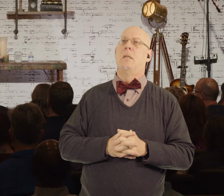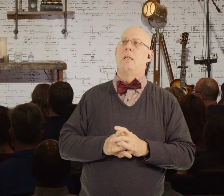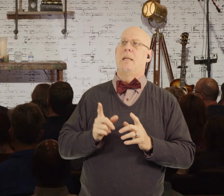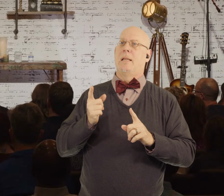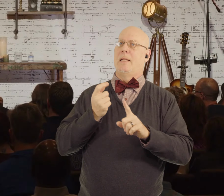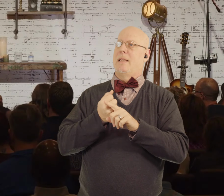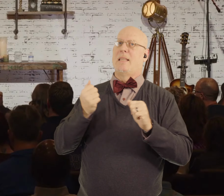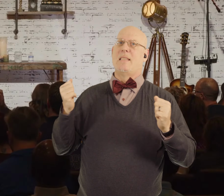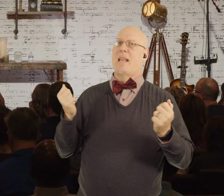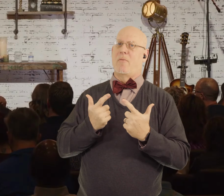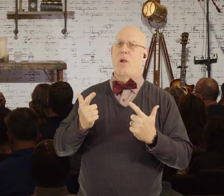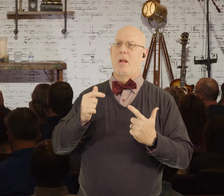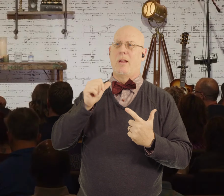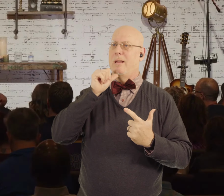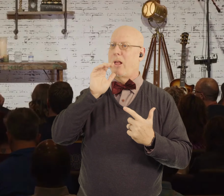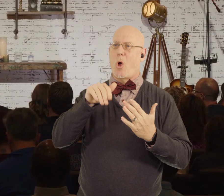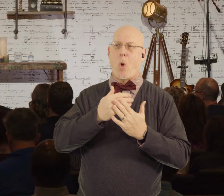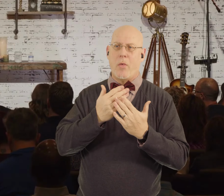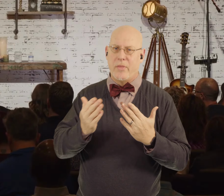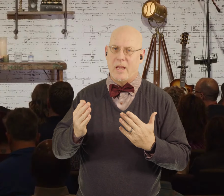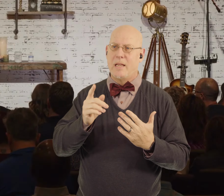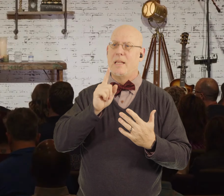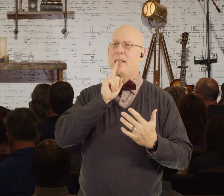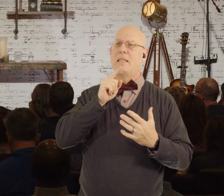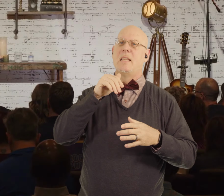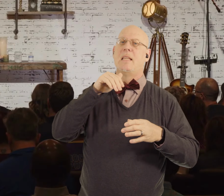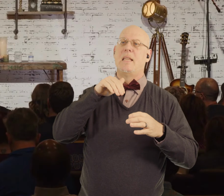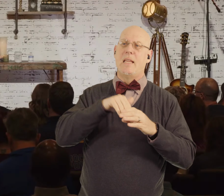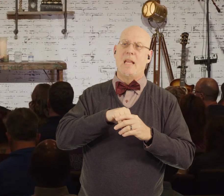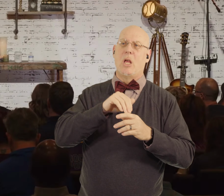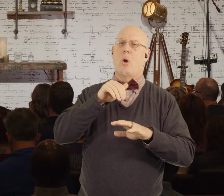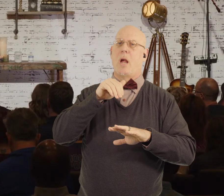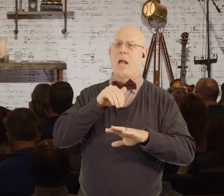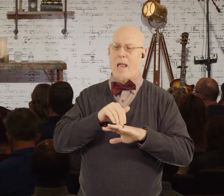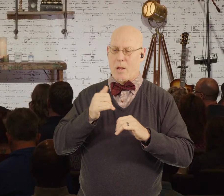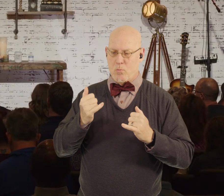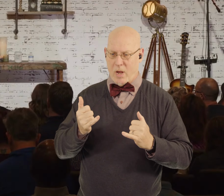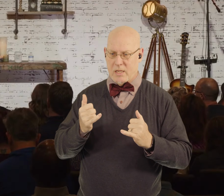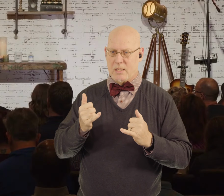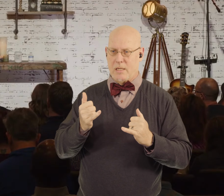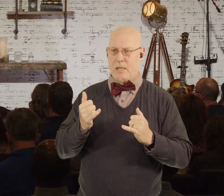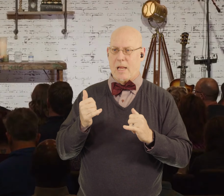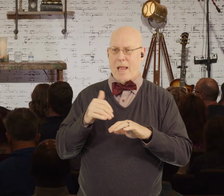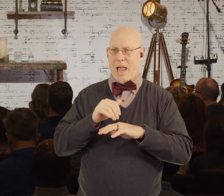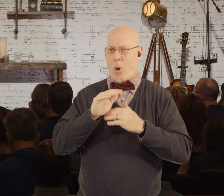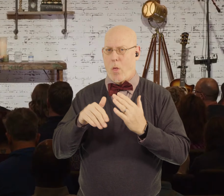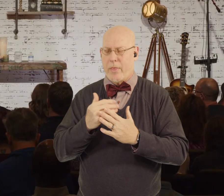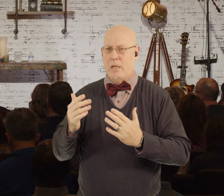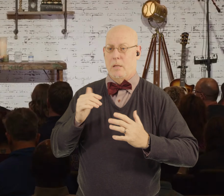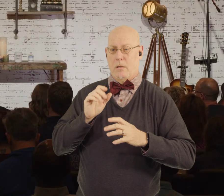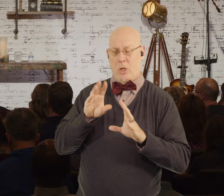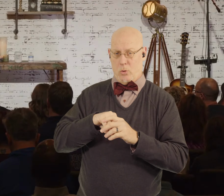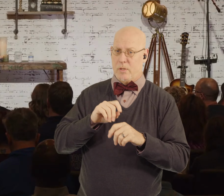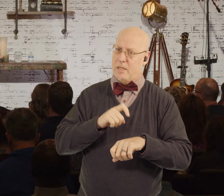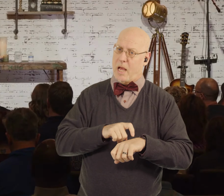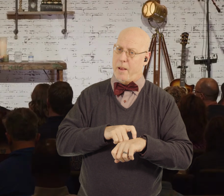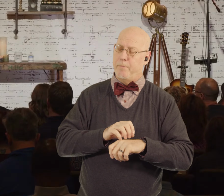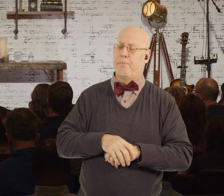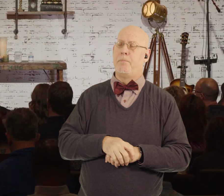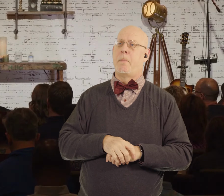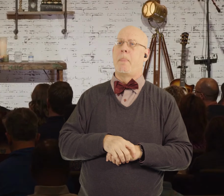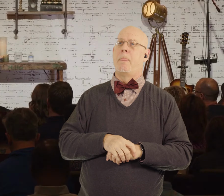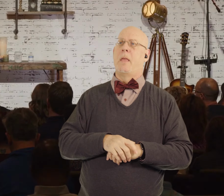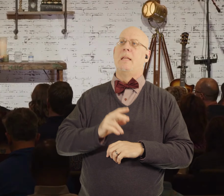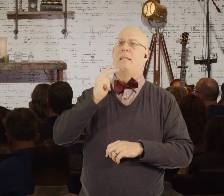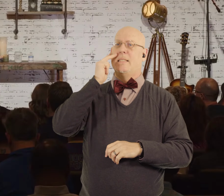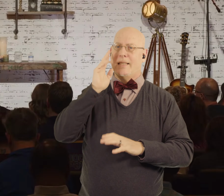he's everywhere. He is not all things, he is in or at presently at all things. And that would include